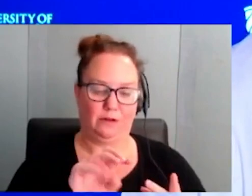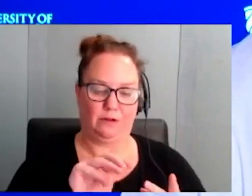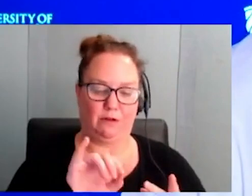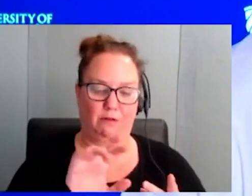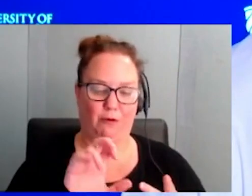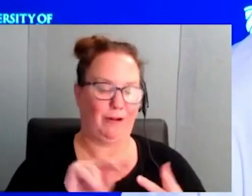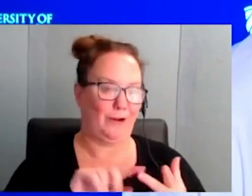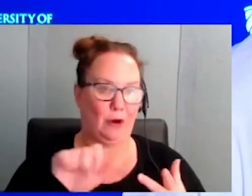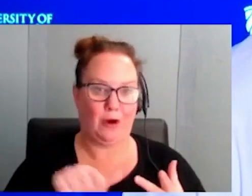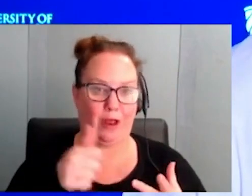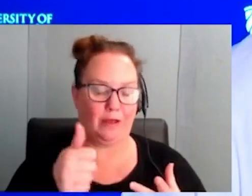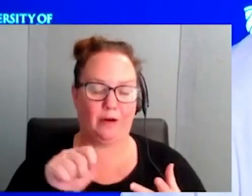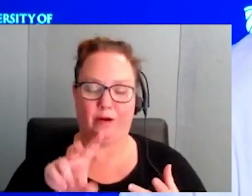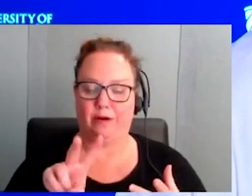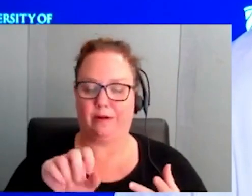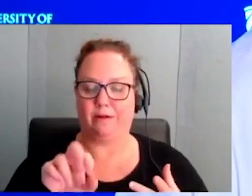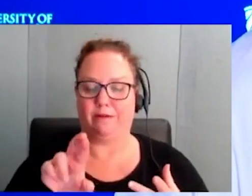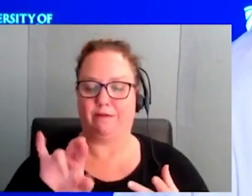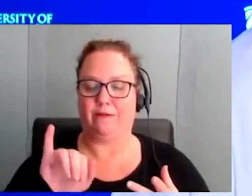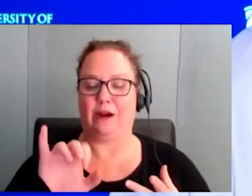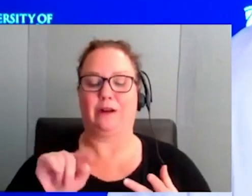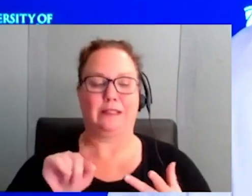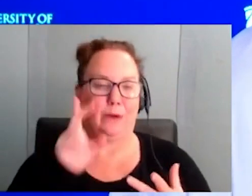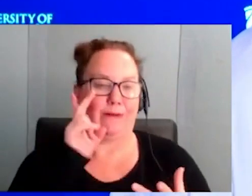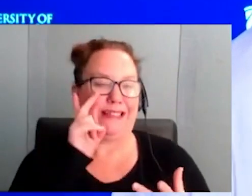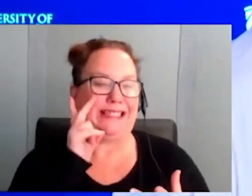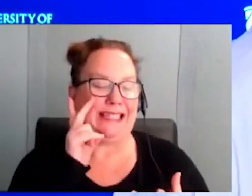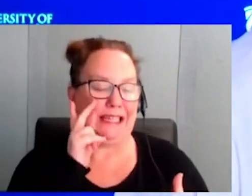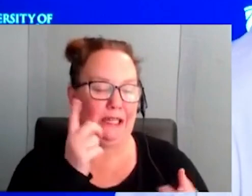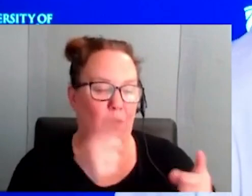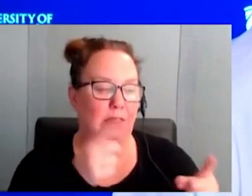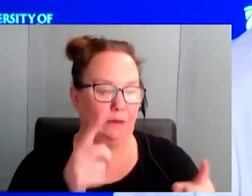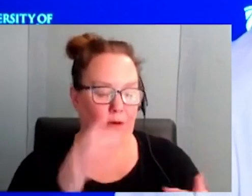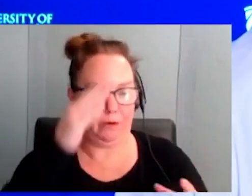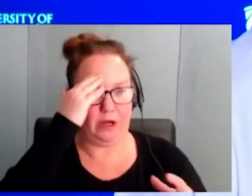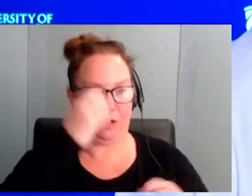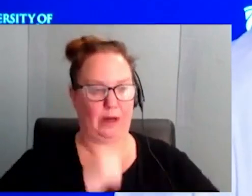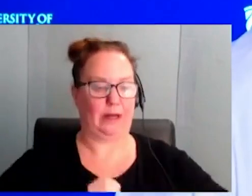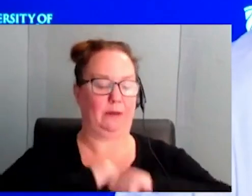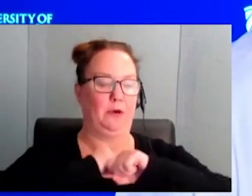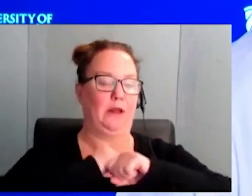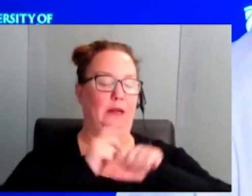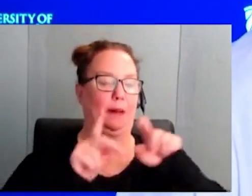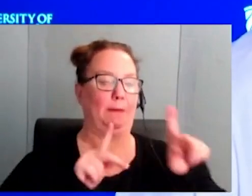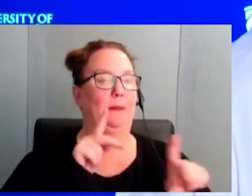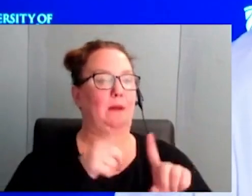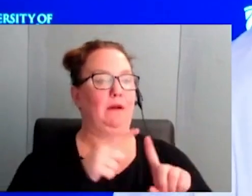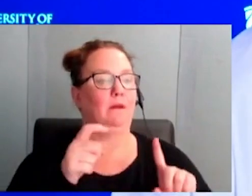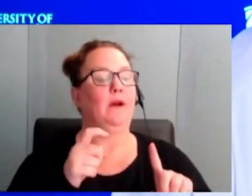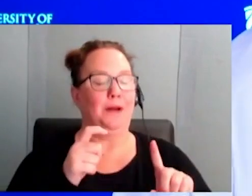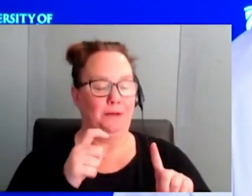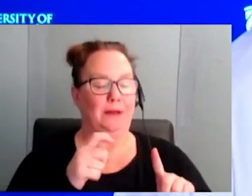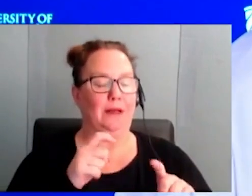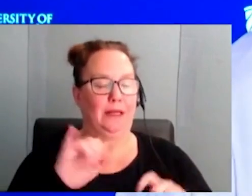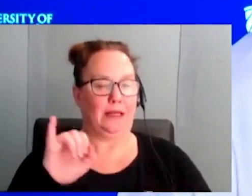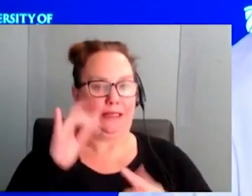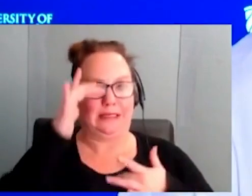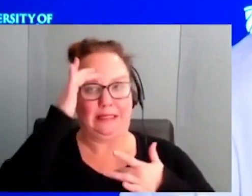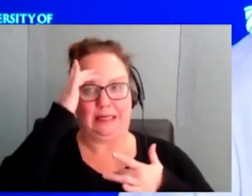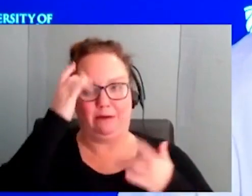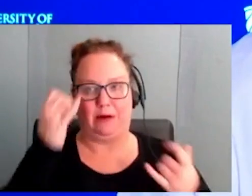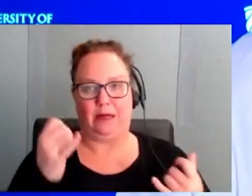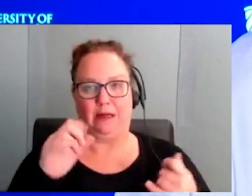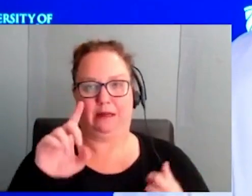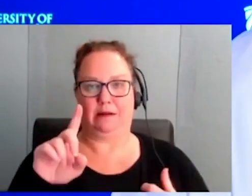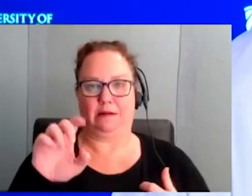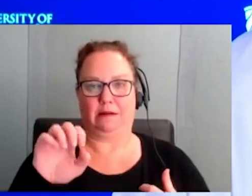well. So we have to wait to see that. Again, we know it can protect people from getting the infection, but right now Delta continues